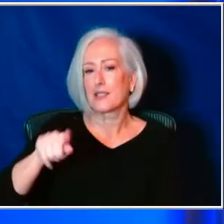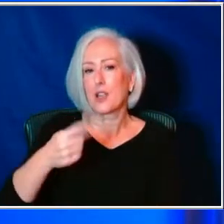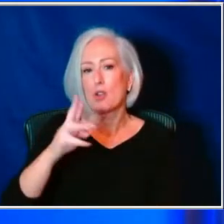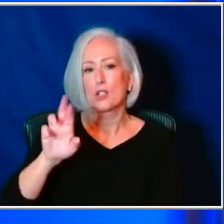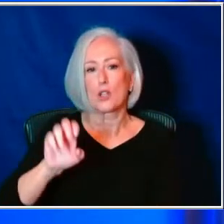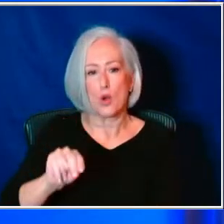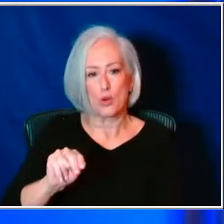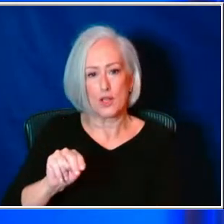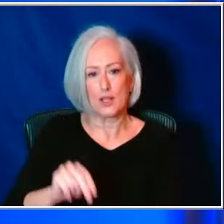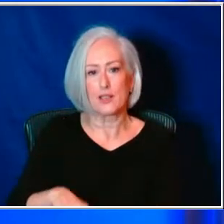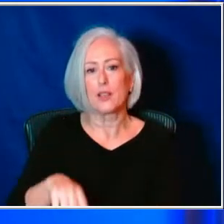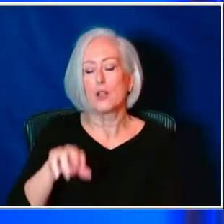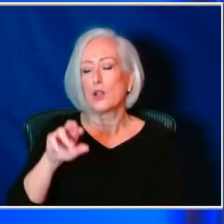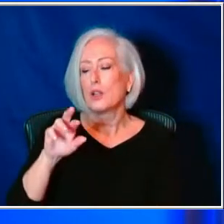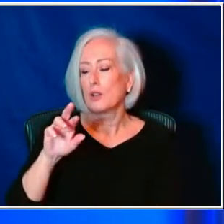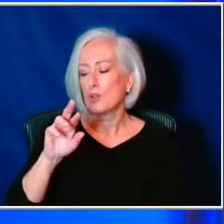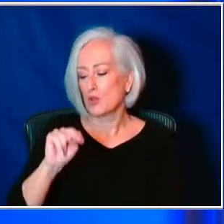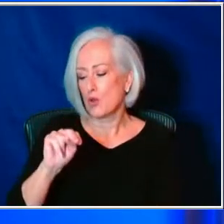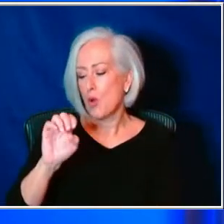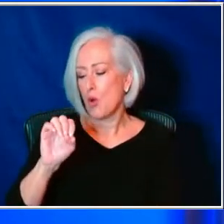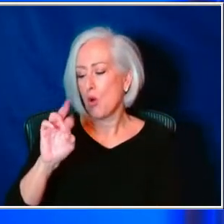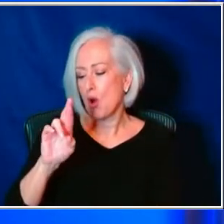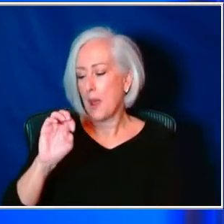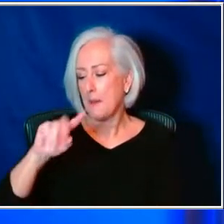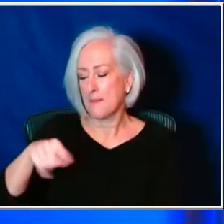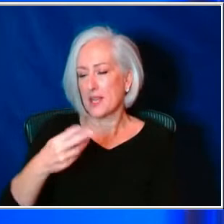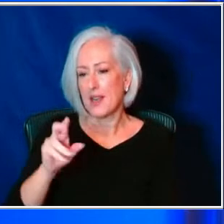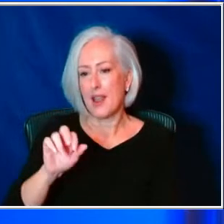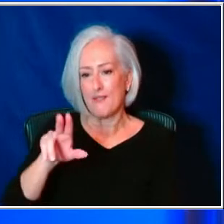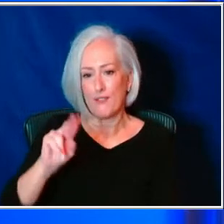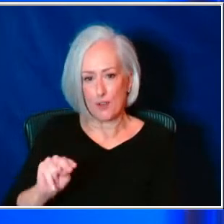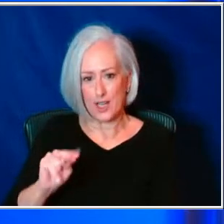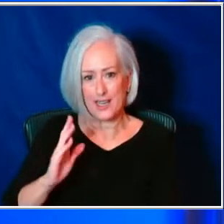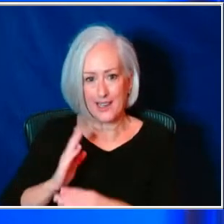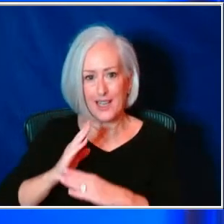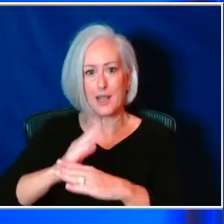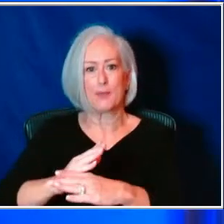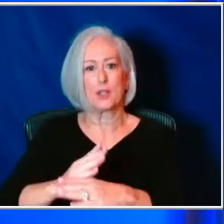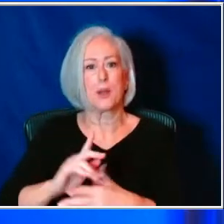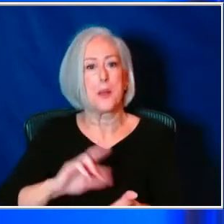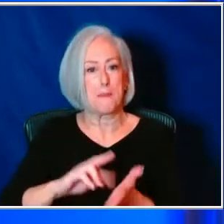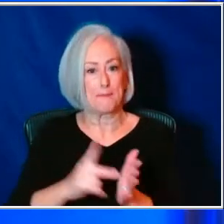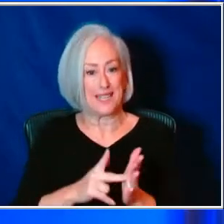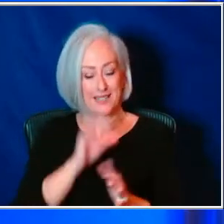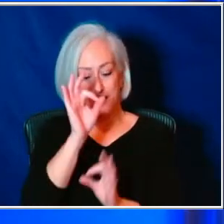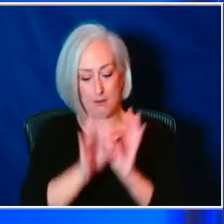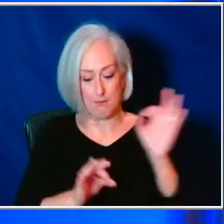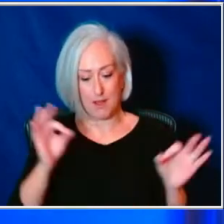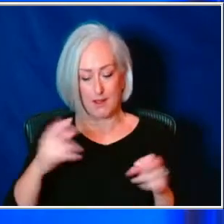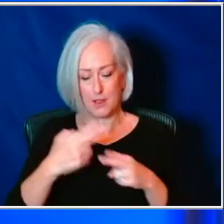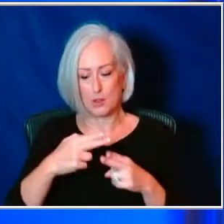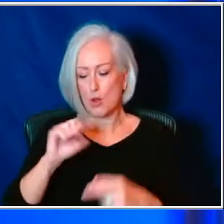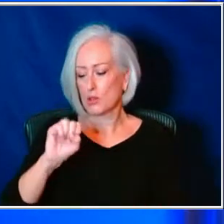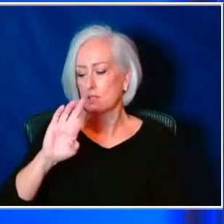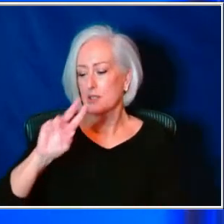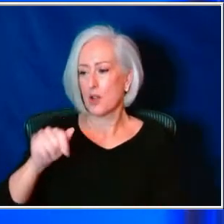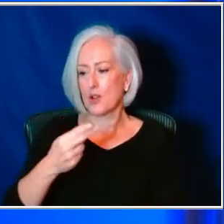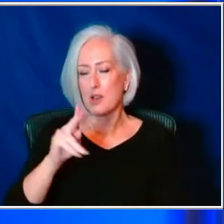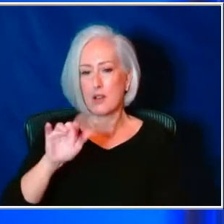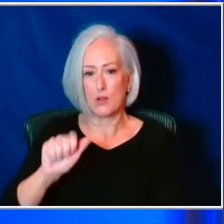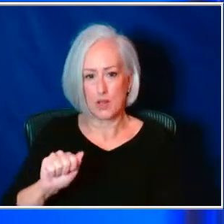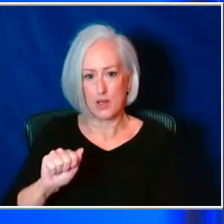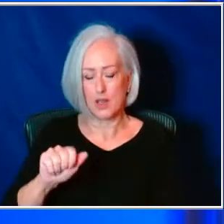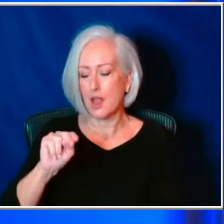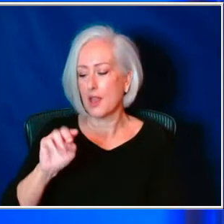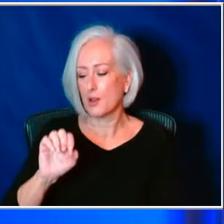which means it blocks the reuptake of these molecules known as serotonin and norepinephrine and allows them